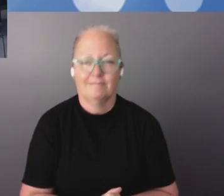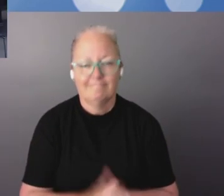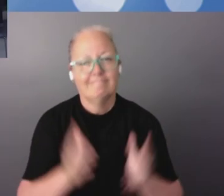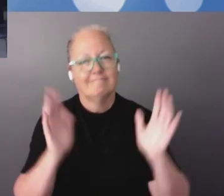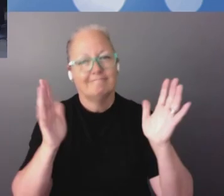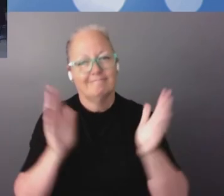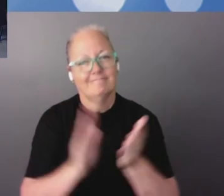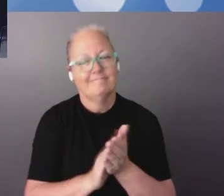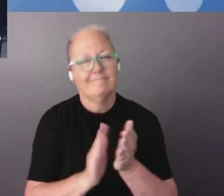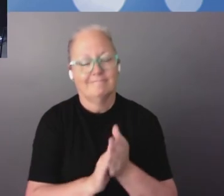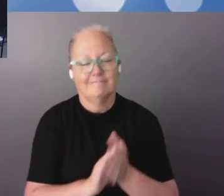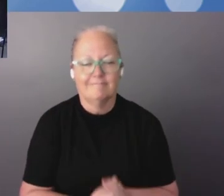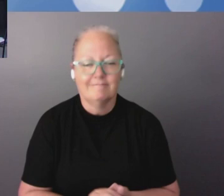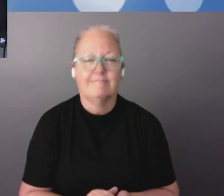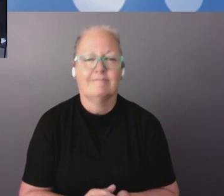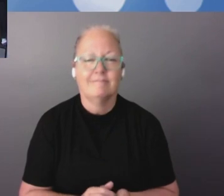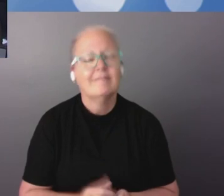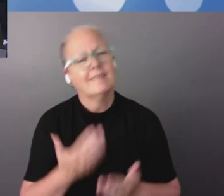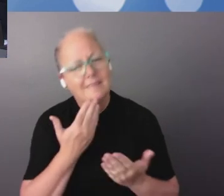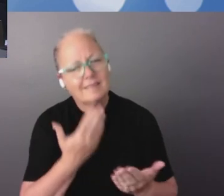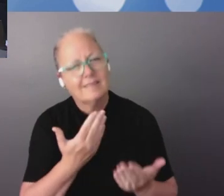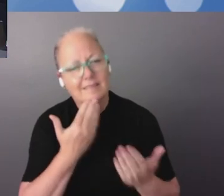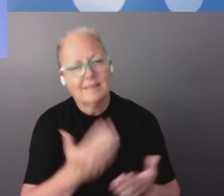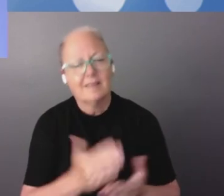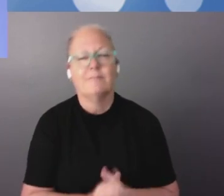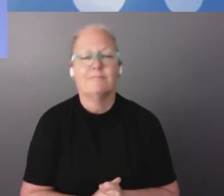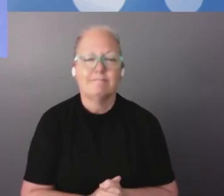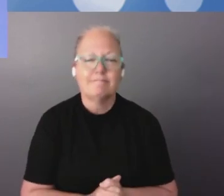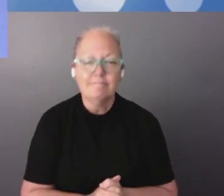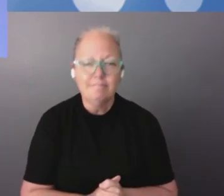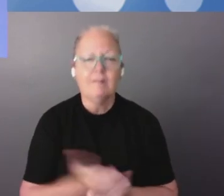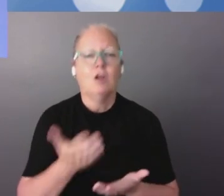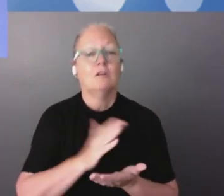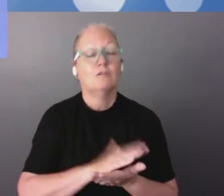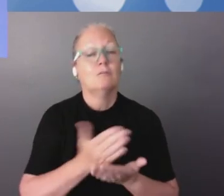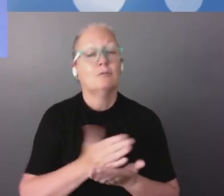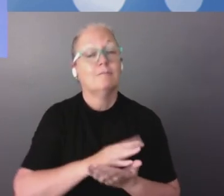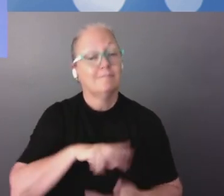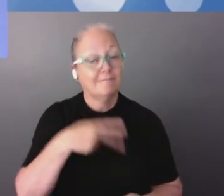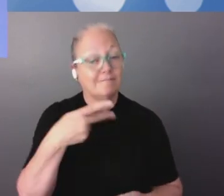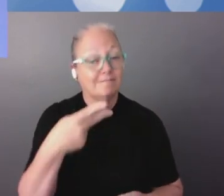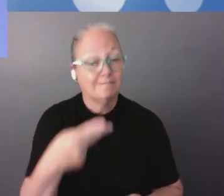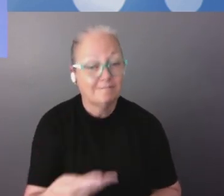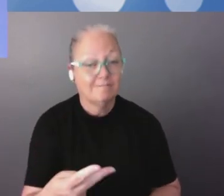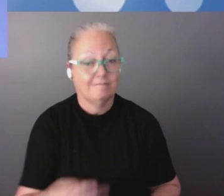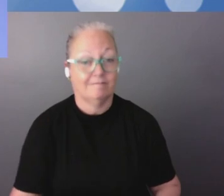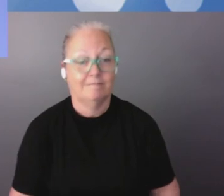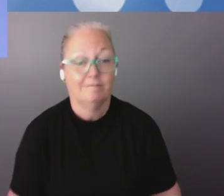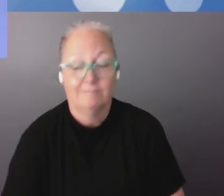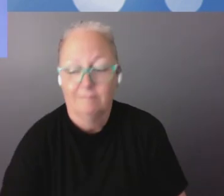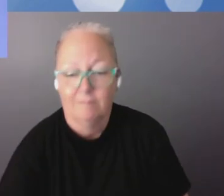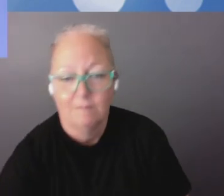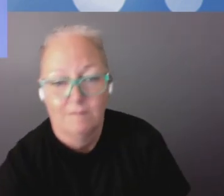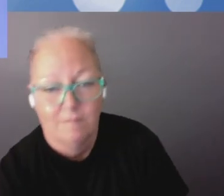Doreen Bogdan-Martin, thank you very much for your opening statement. Mr. Ralph Mupita, President and CEO of the MTN